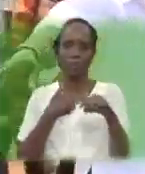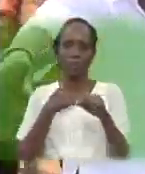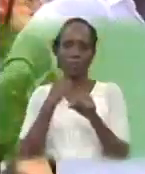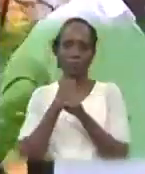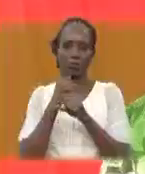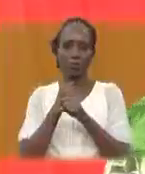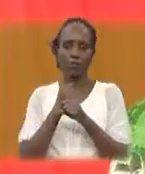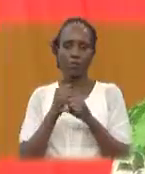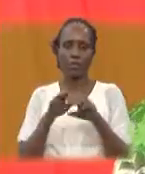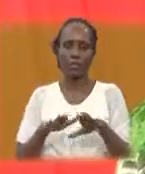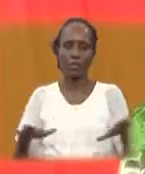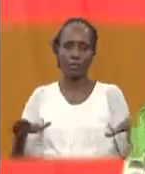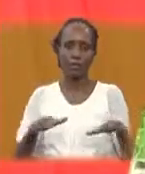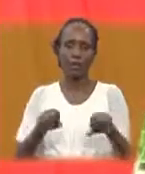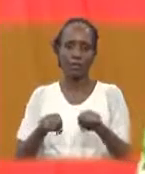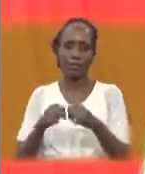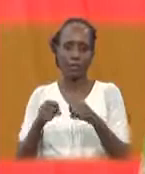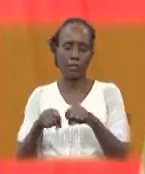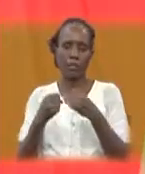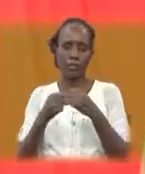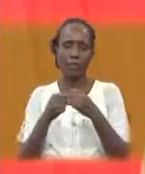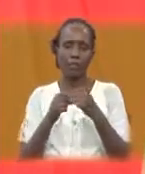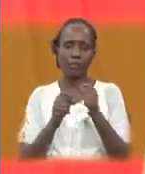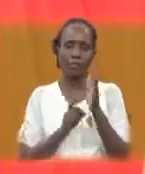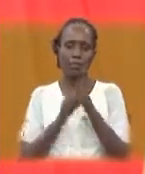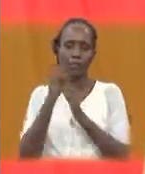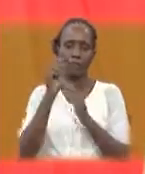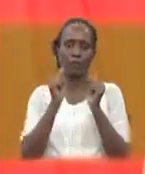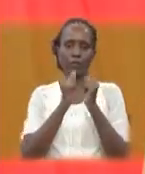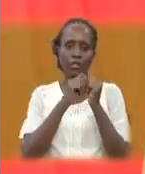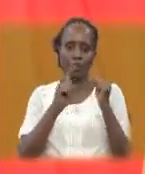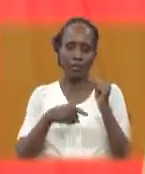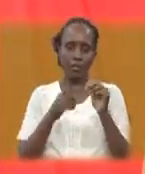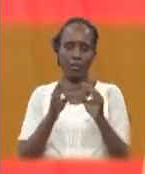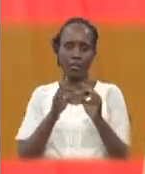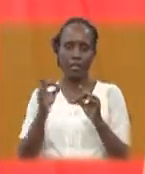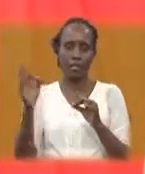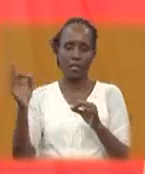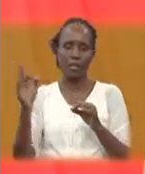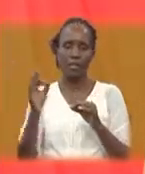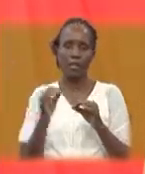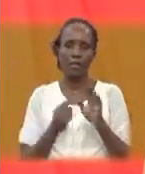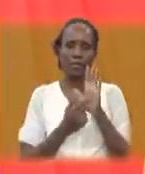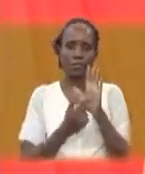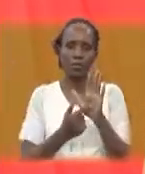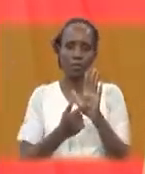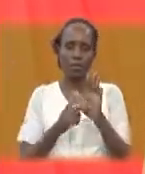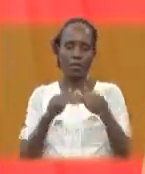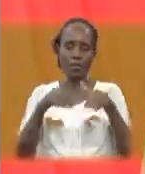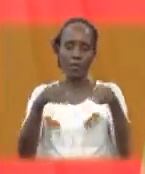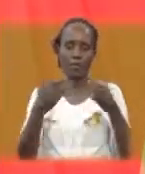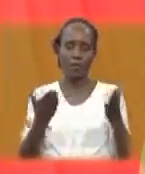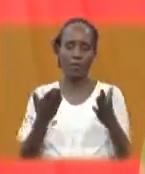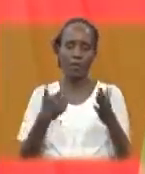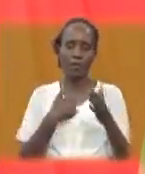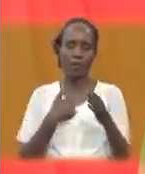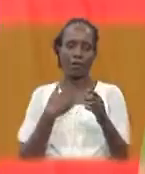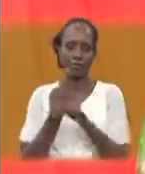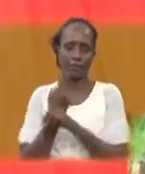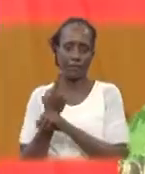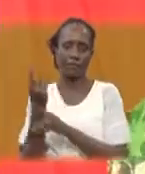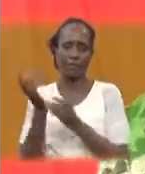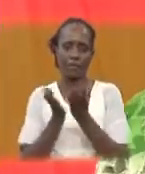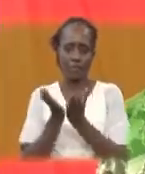Today, we have performed the groundbreaking for the development of 10,000-acre model farm in which